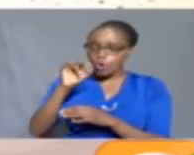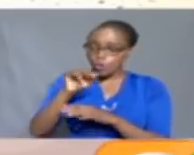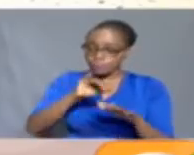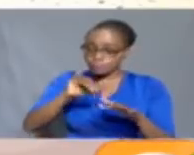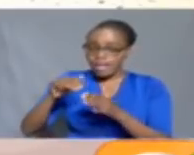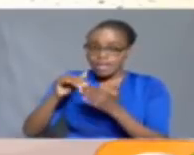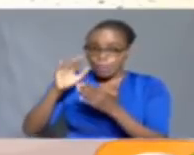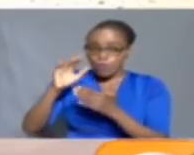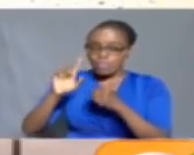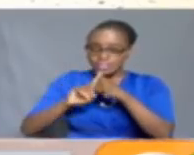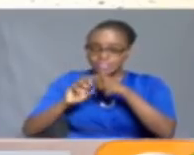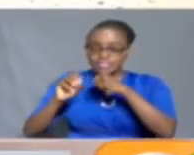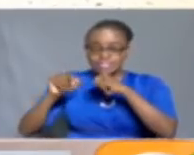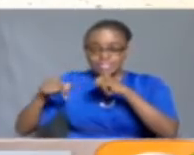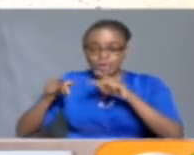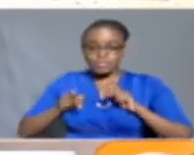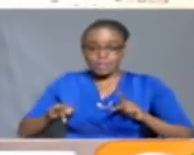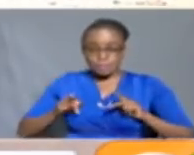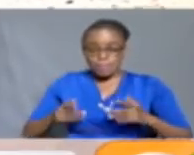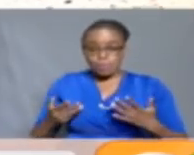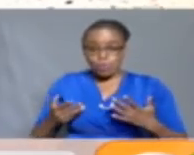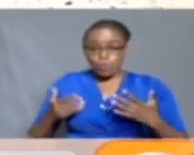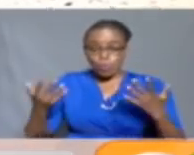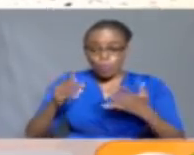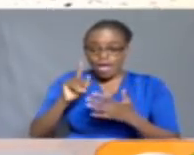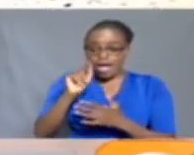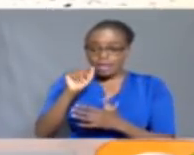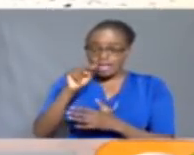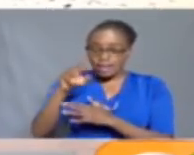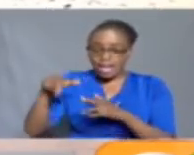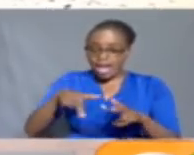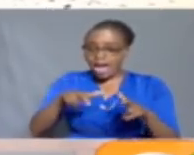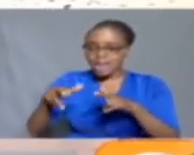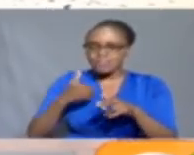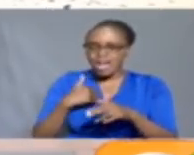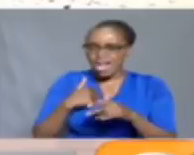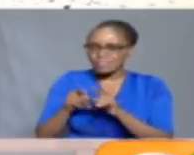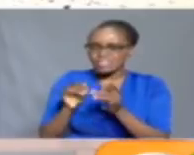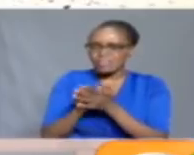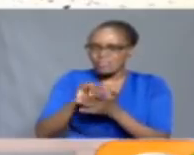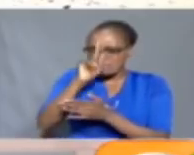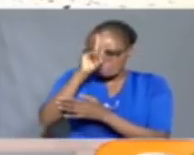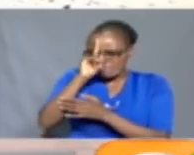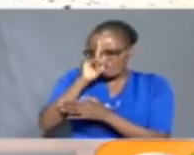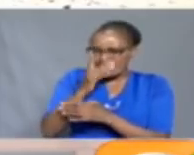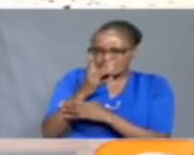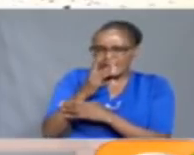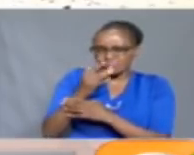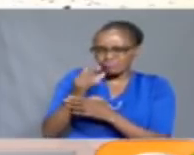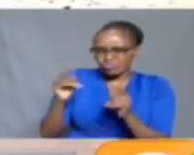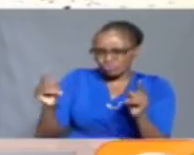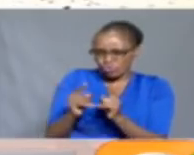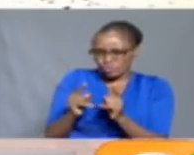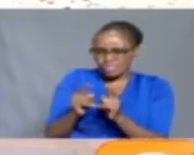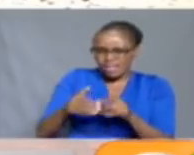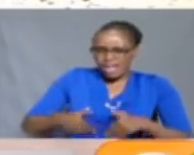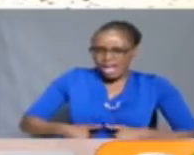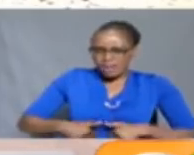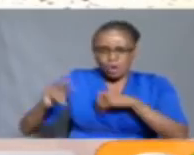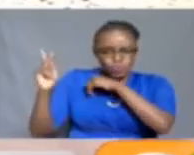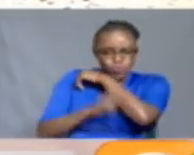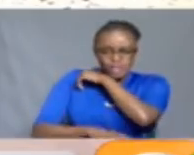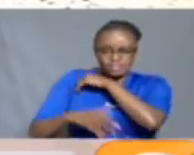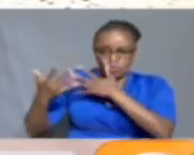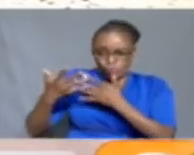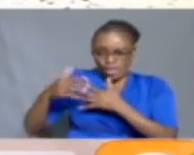More than 60,000 people in Tana River County are facing an acute hunger shortage as drought worsens in the